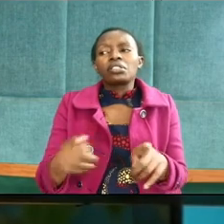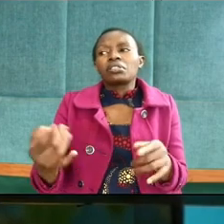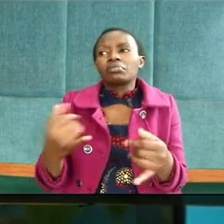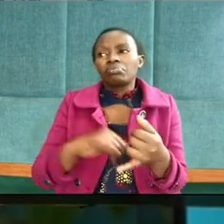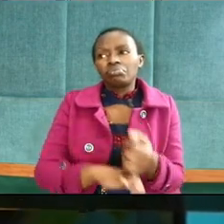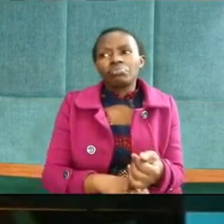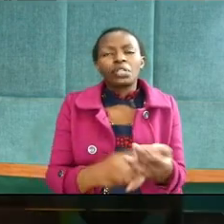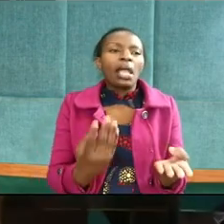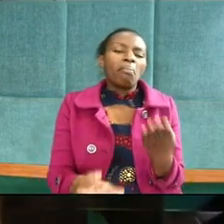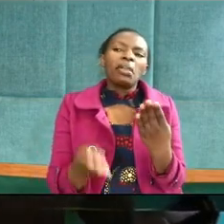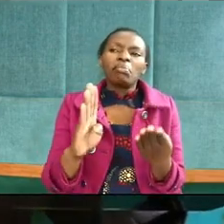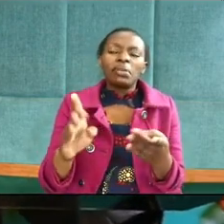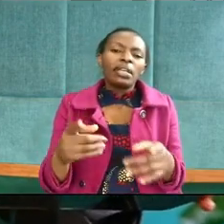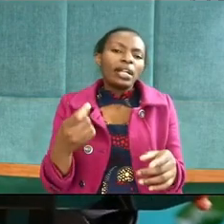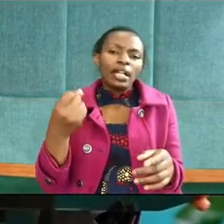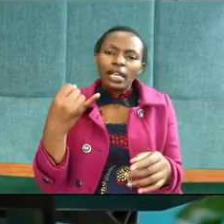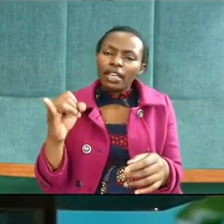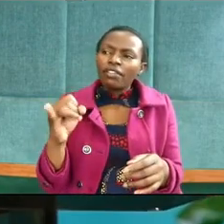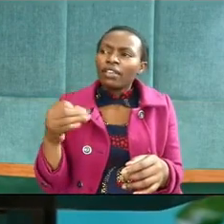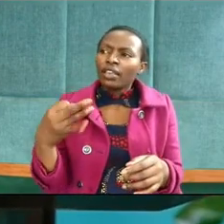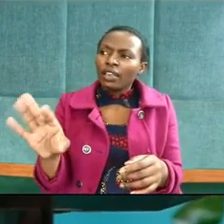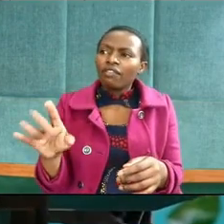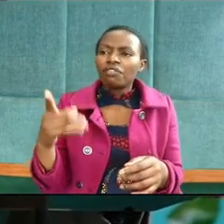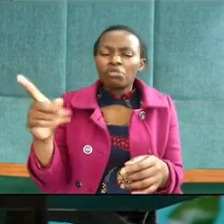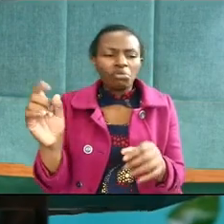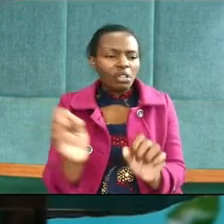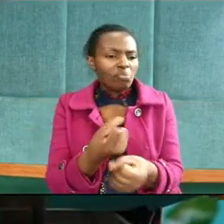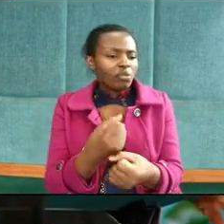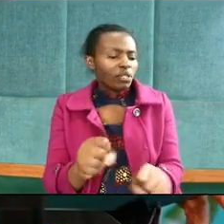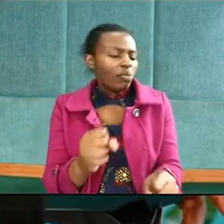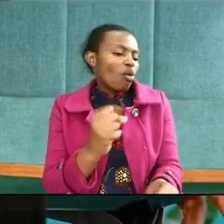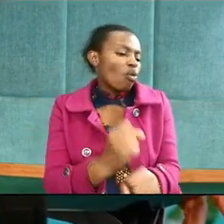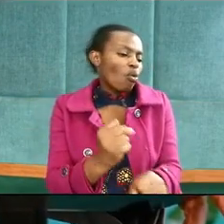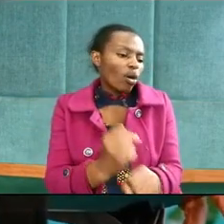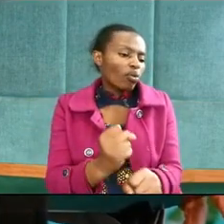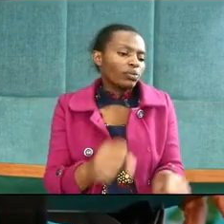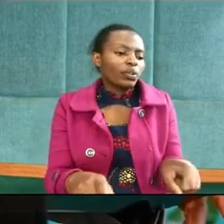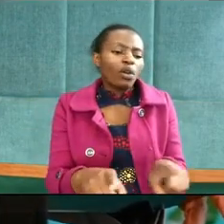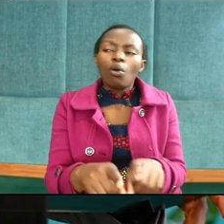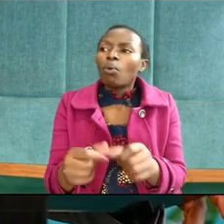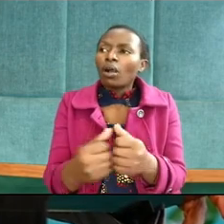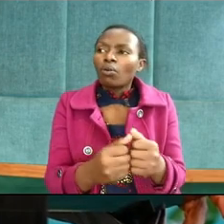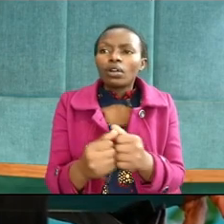If you don't work together, you will still remain at the same level